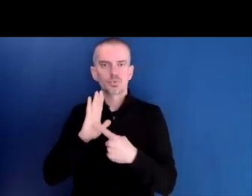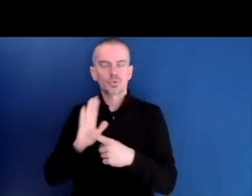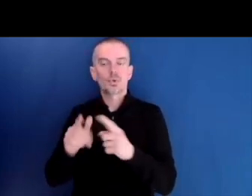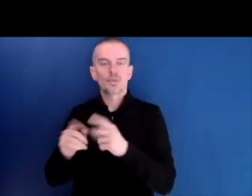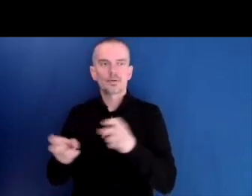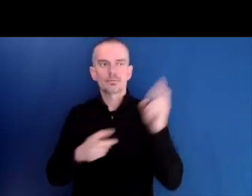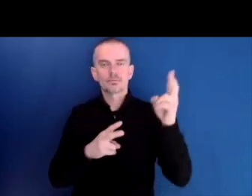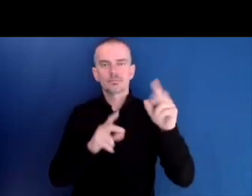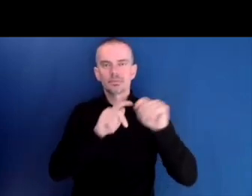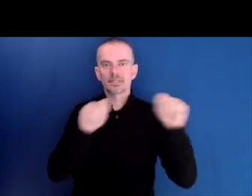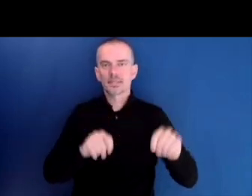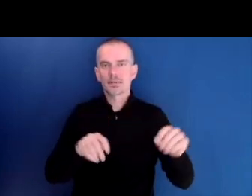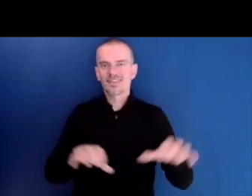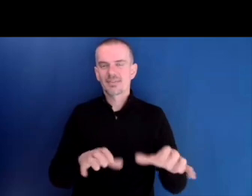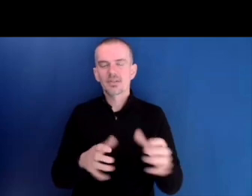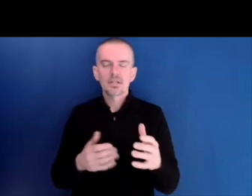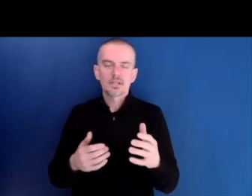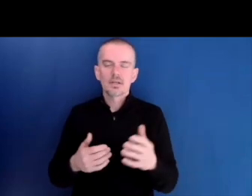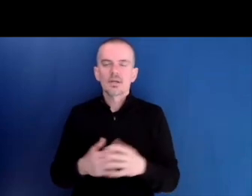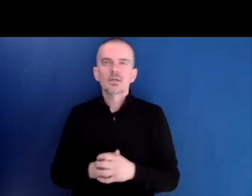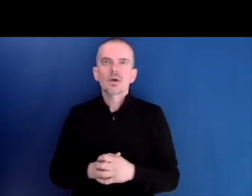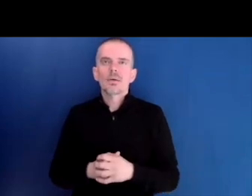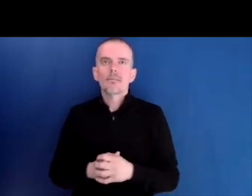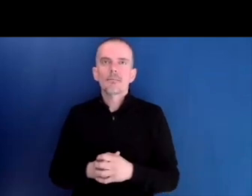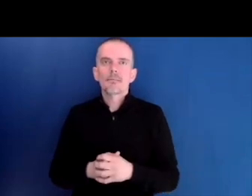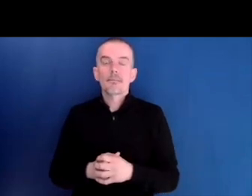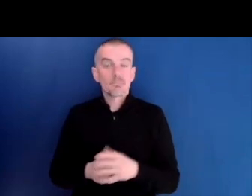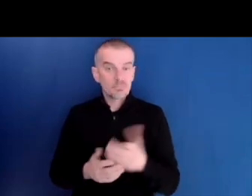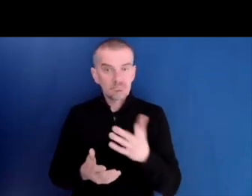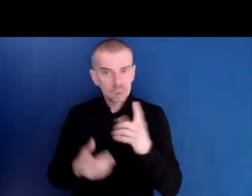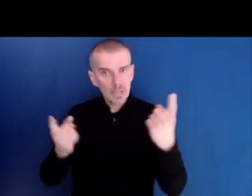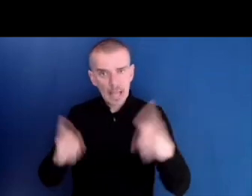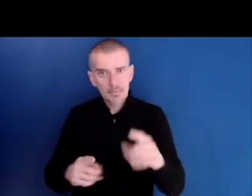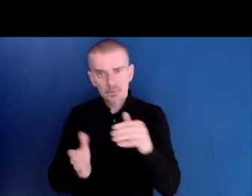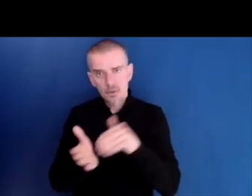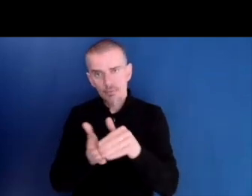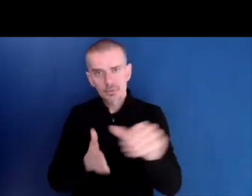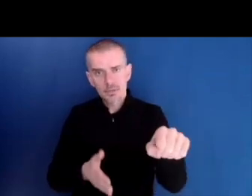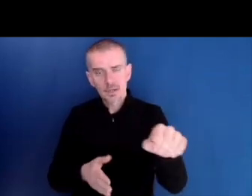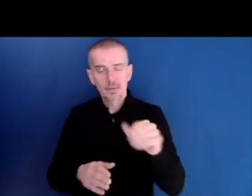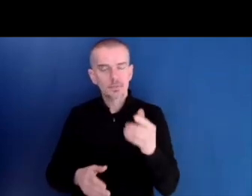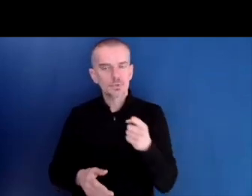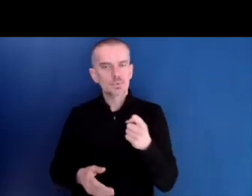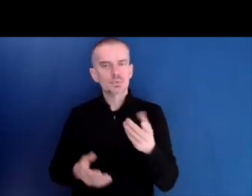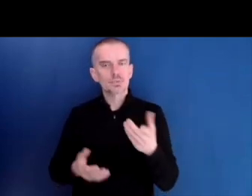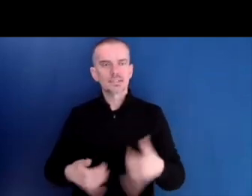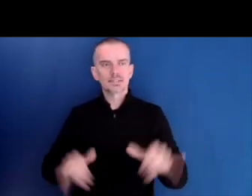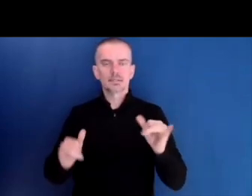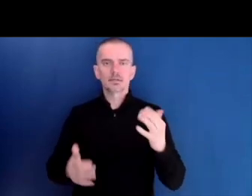produced by the accounting software. So that's not uncommon, but it still might be the case that you're going to be